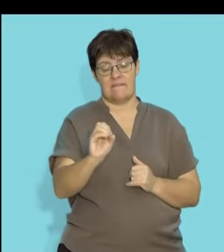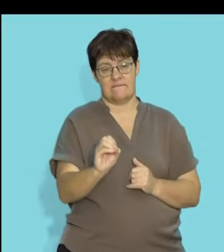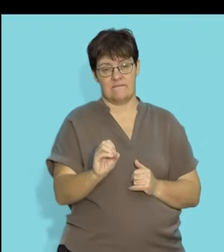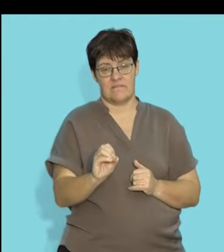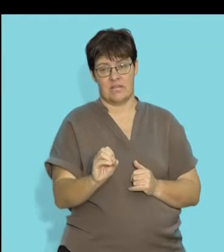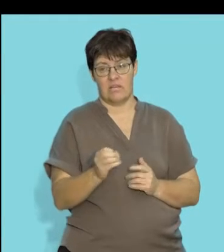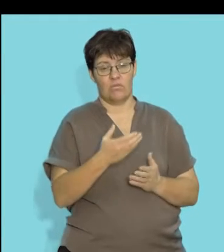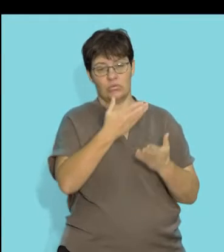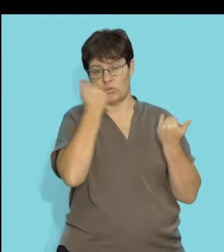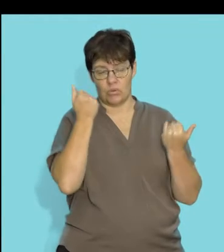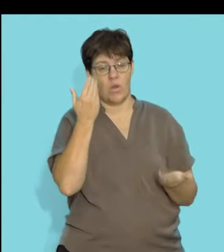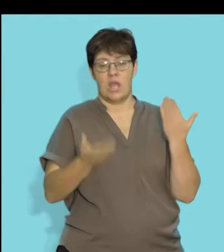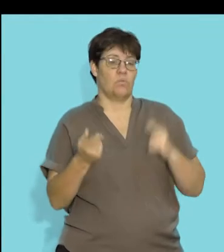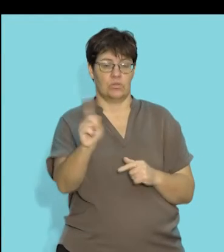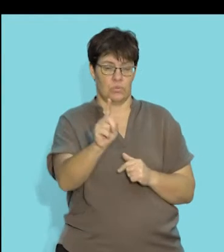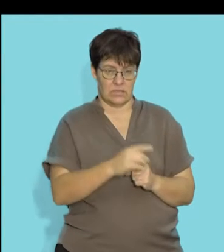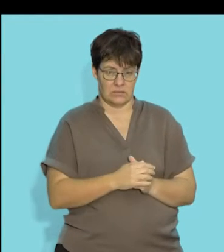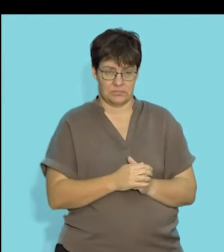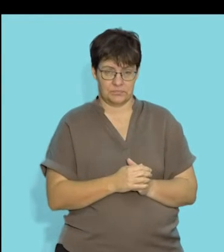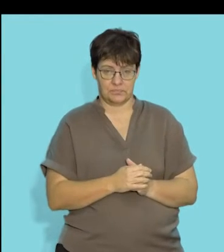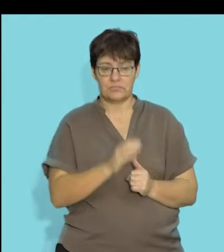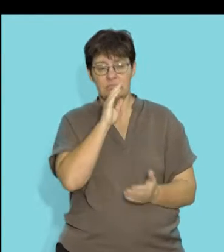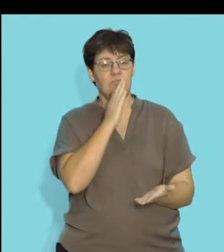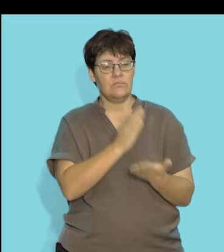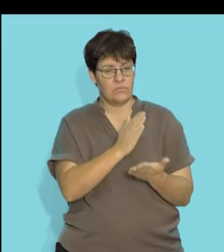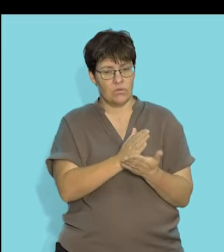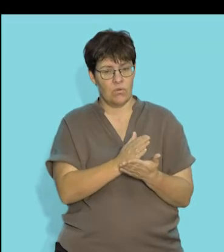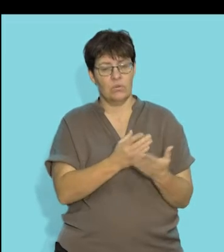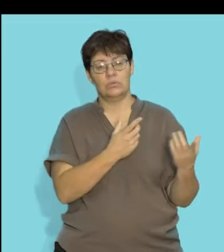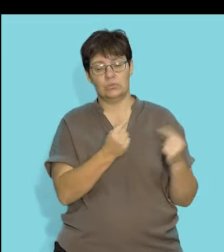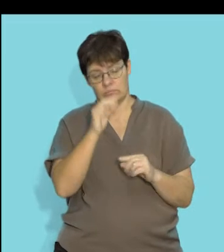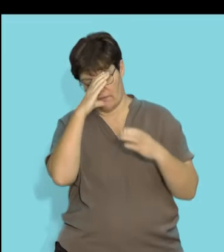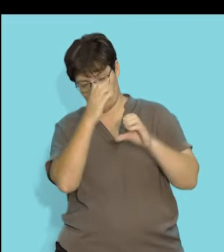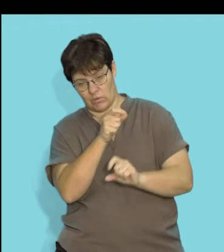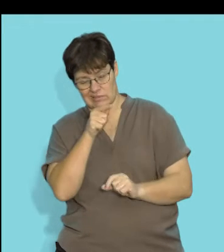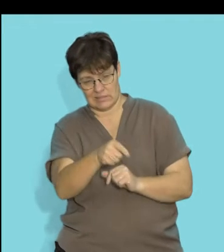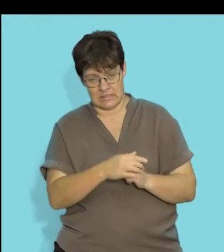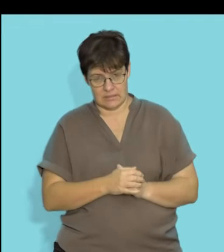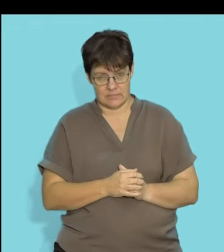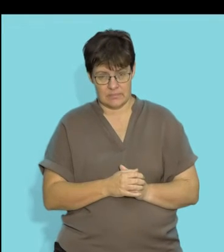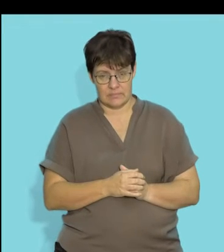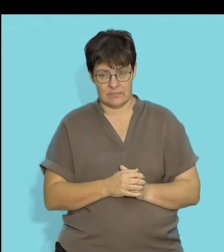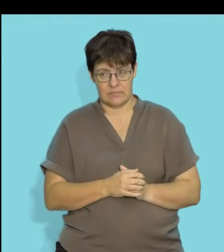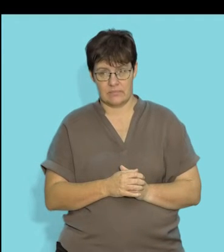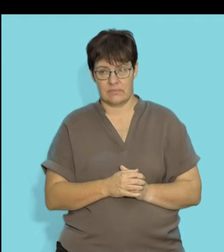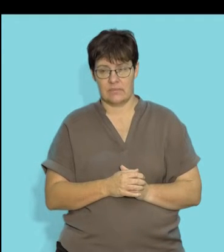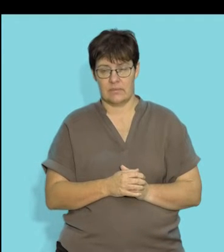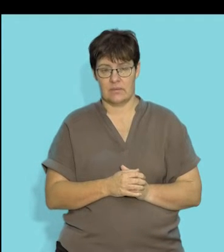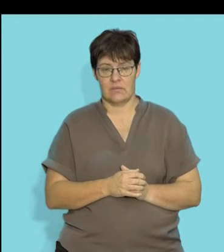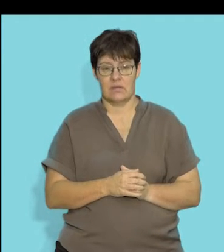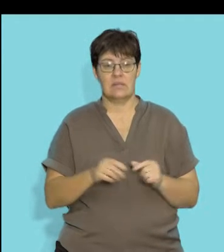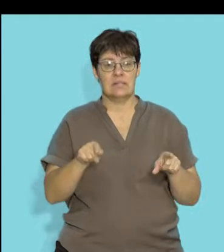dotted line if you don't know what the equation is. So just make sure that you do pay attention to